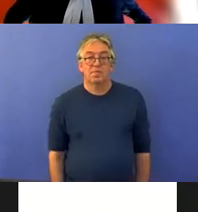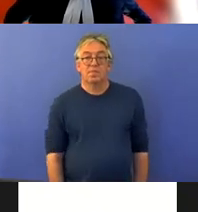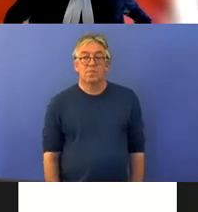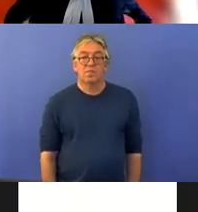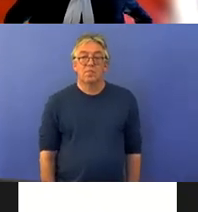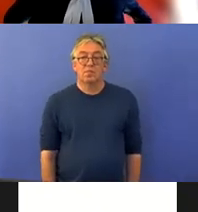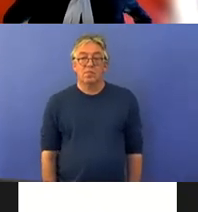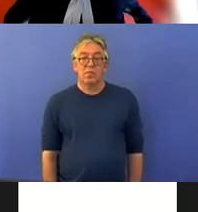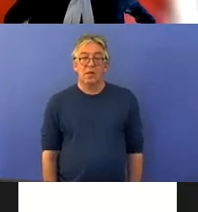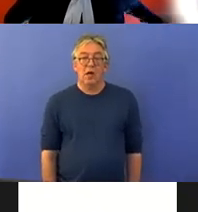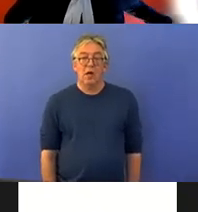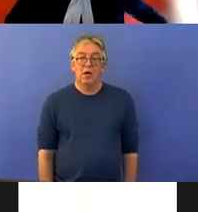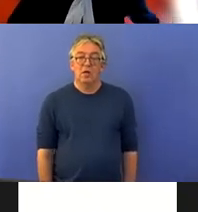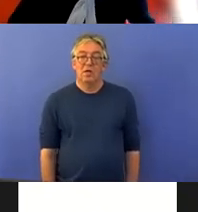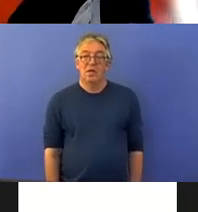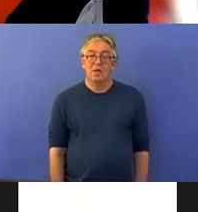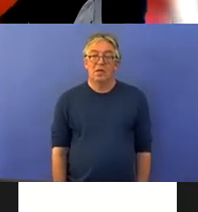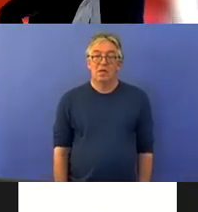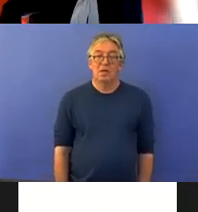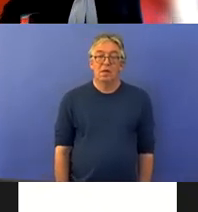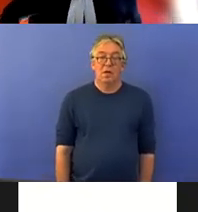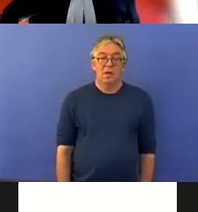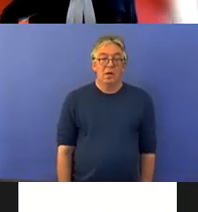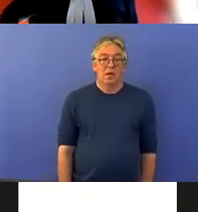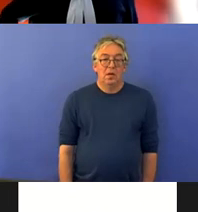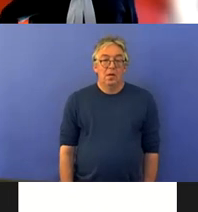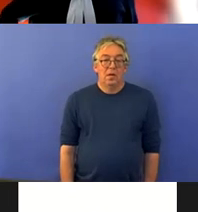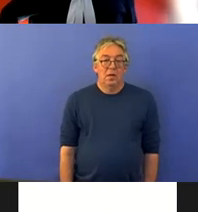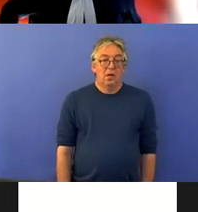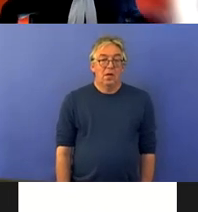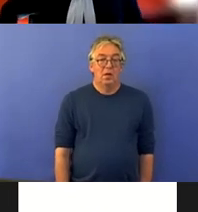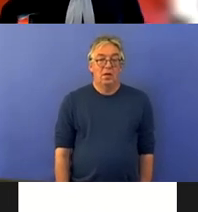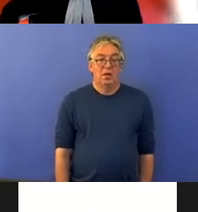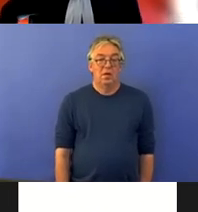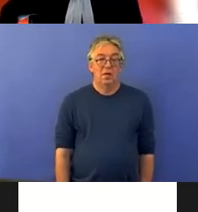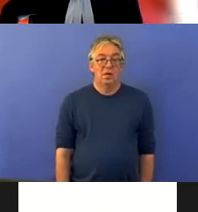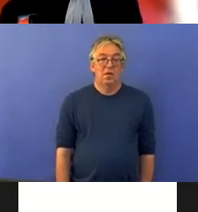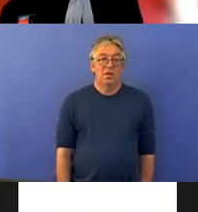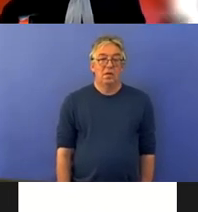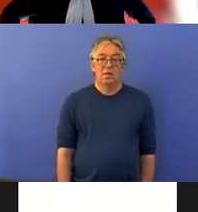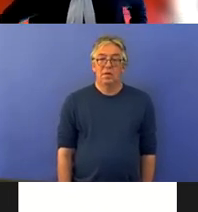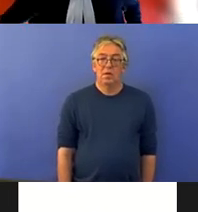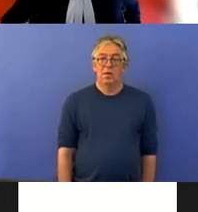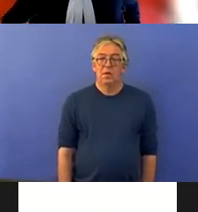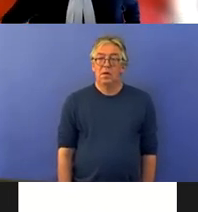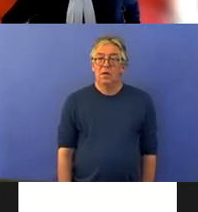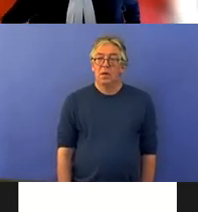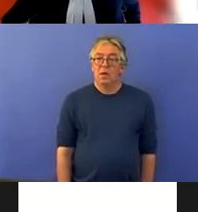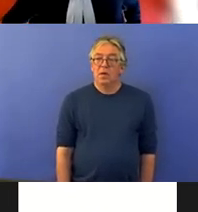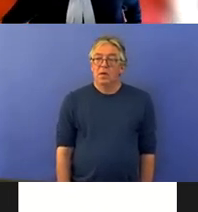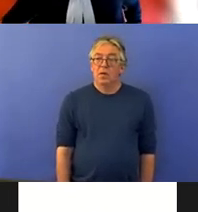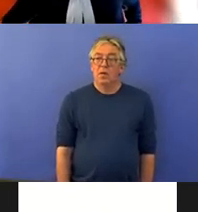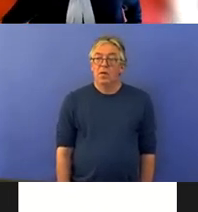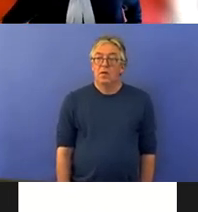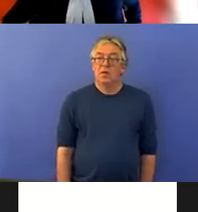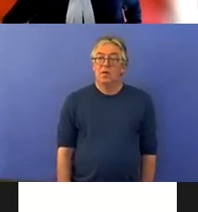también a nivel latinoamericano, para poder trabajar fuertemente. ¿Qué va a pasar con nosotros? ¿Qué va a pasar con el movimiento de vida independiente? Lo que